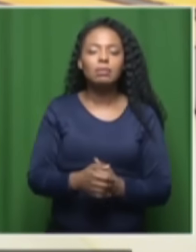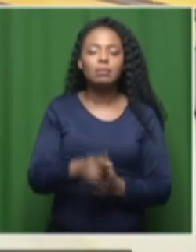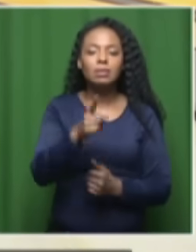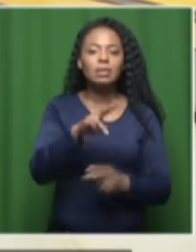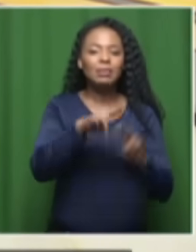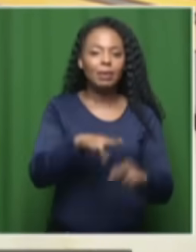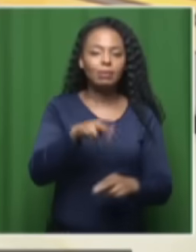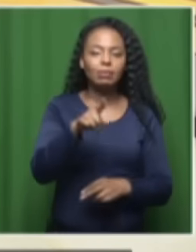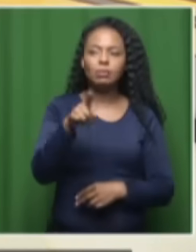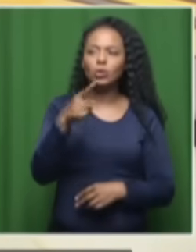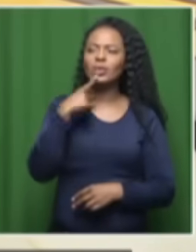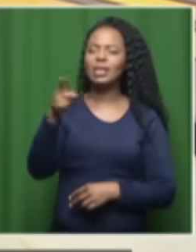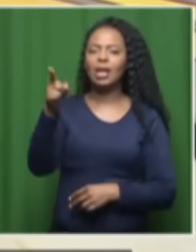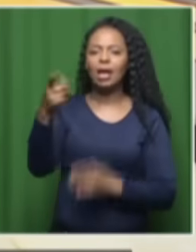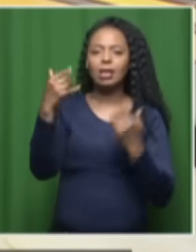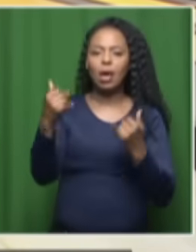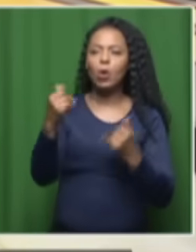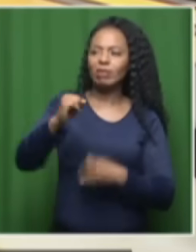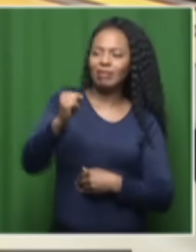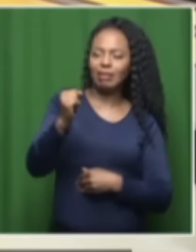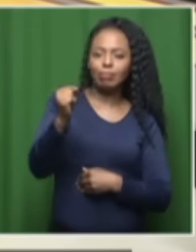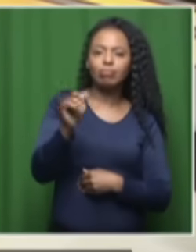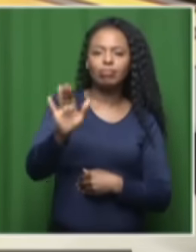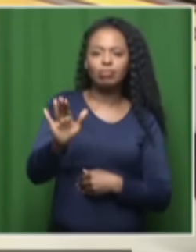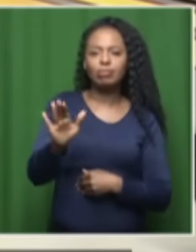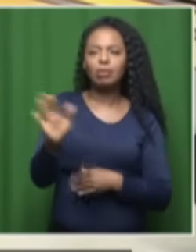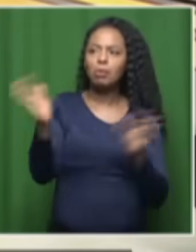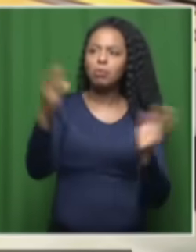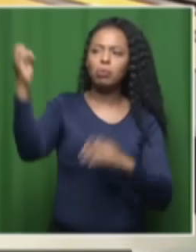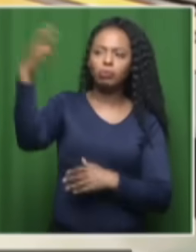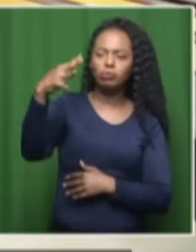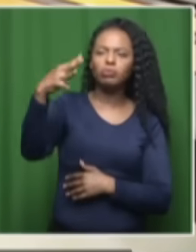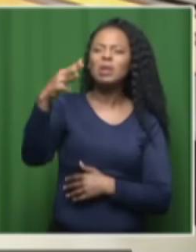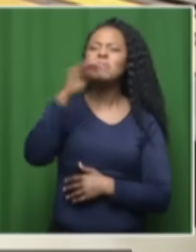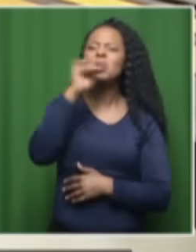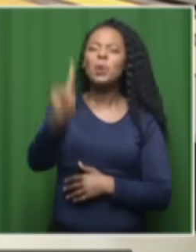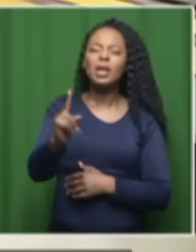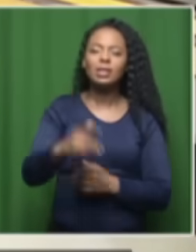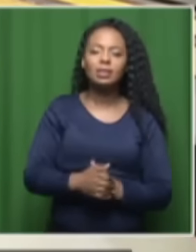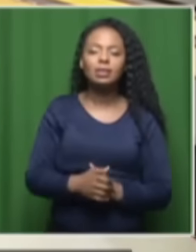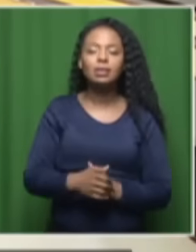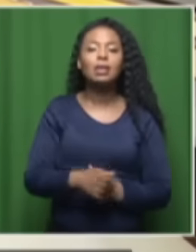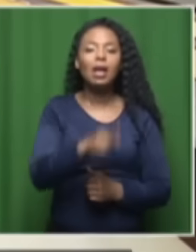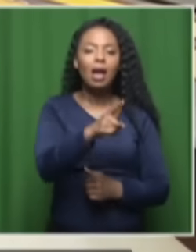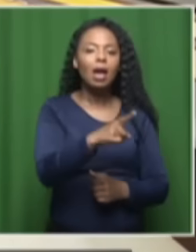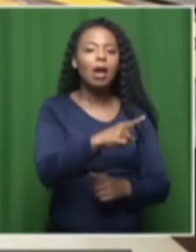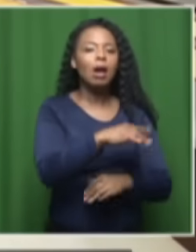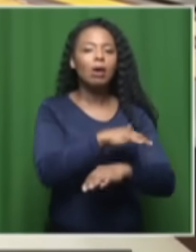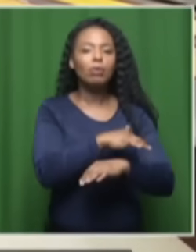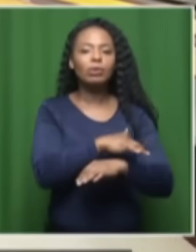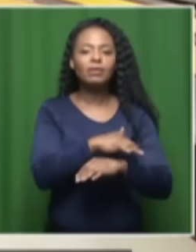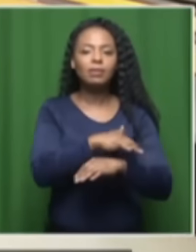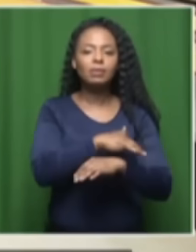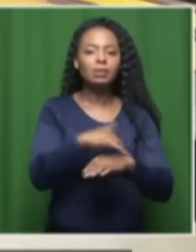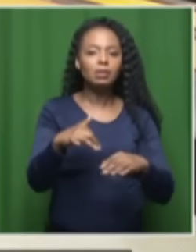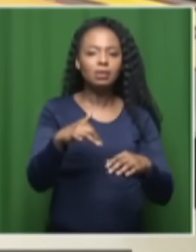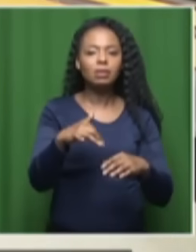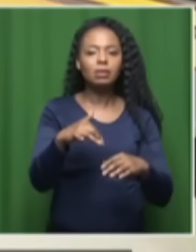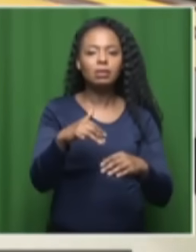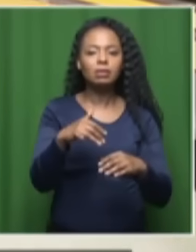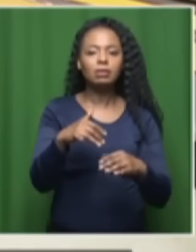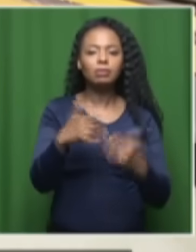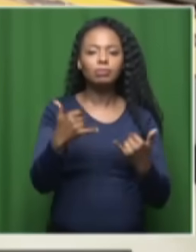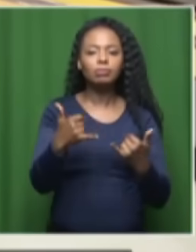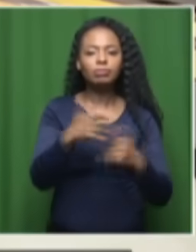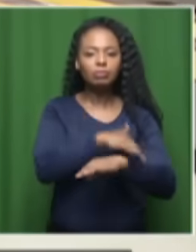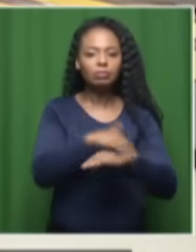the facilities in place, Clyde, what does that mean? Because build wind farms and solar farms. But haven't we commissioned some